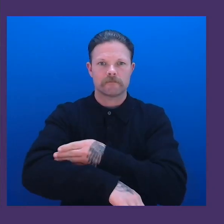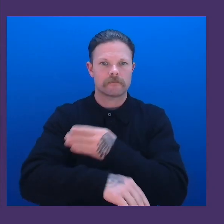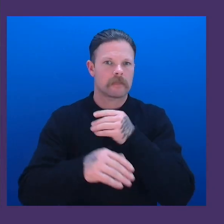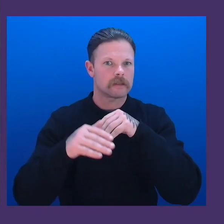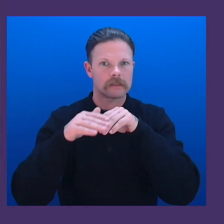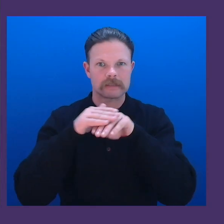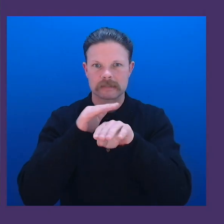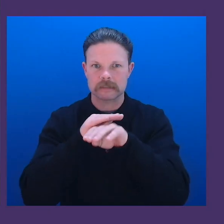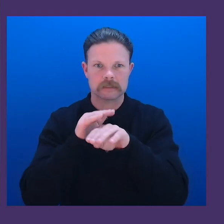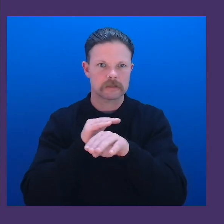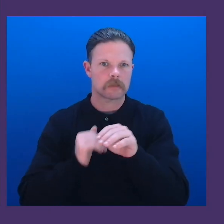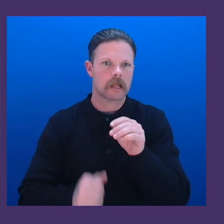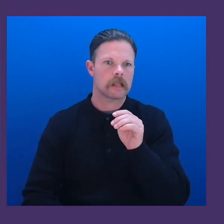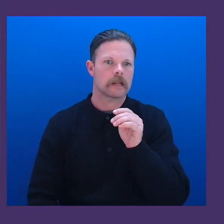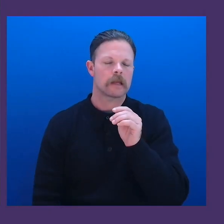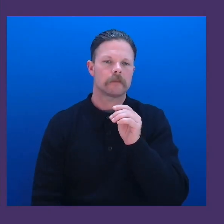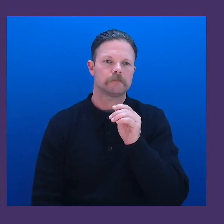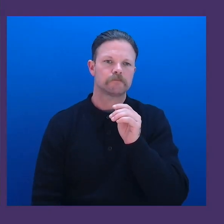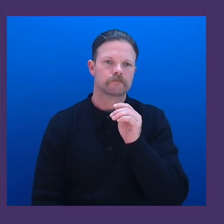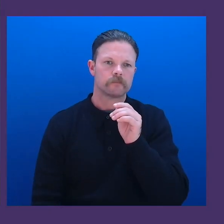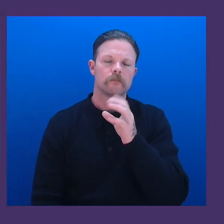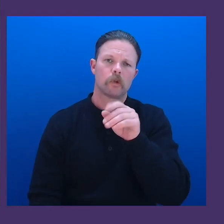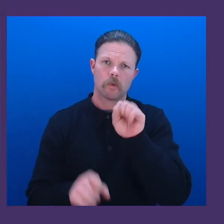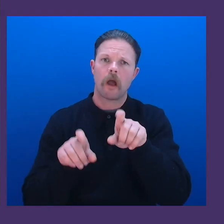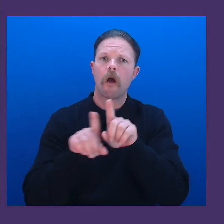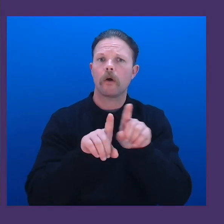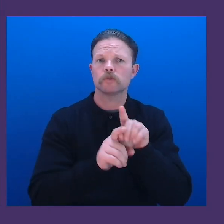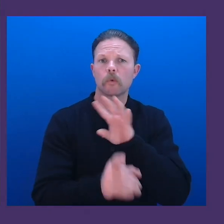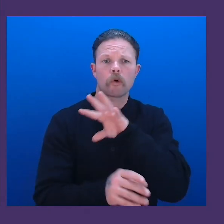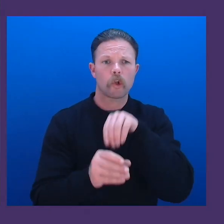also include the Surface